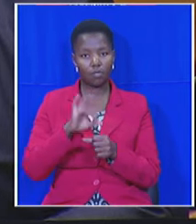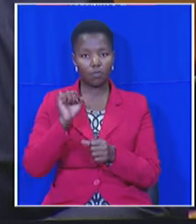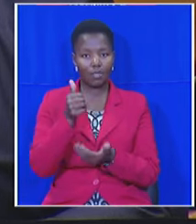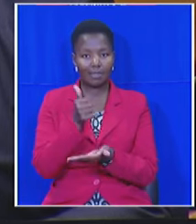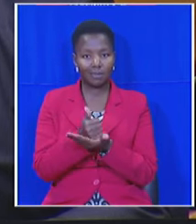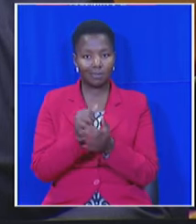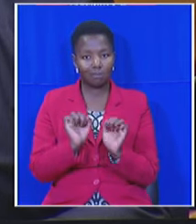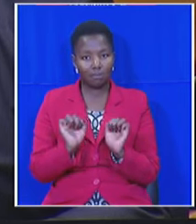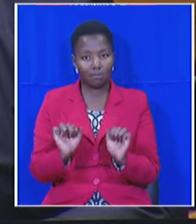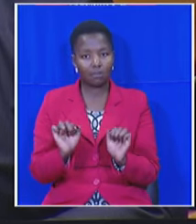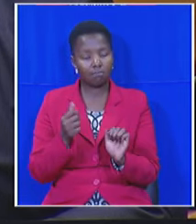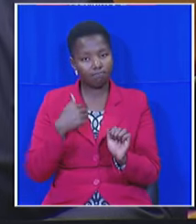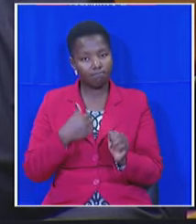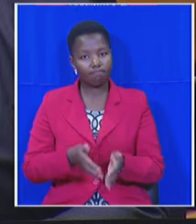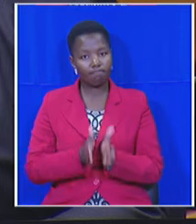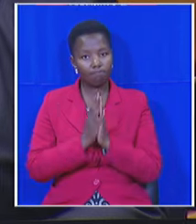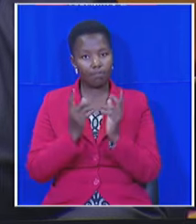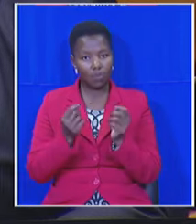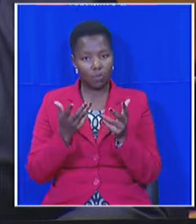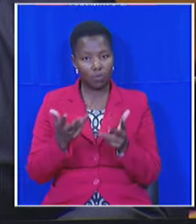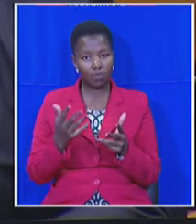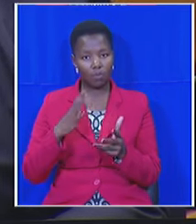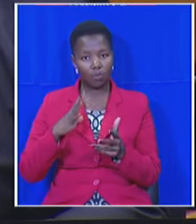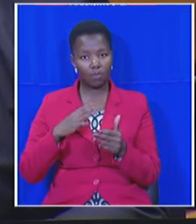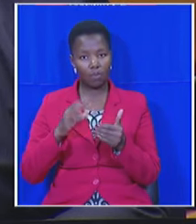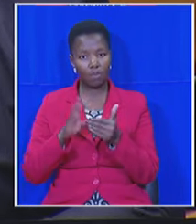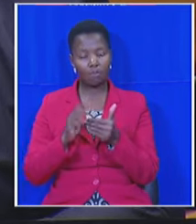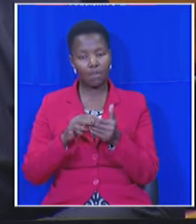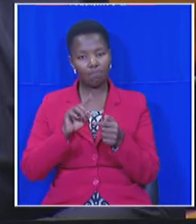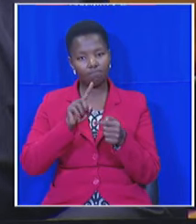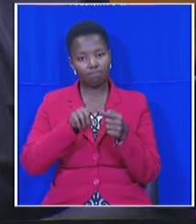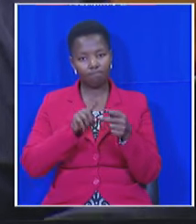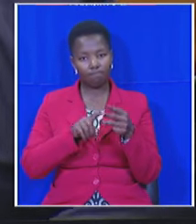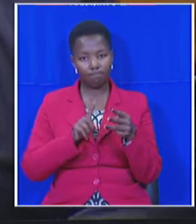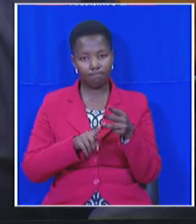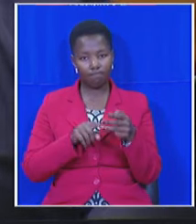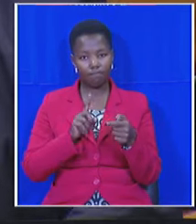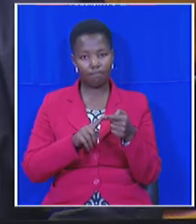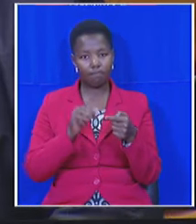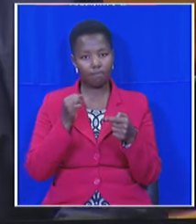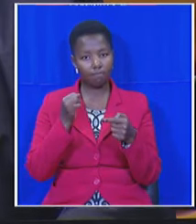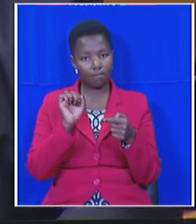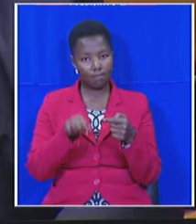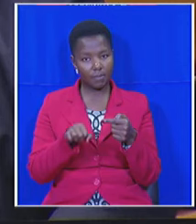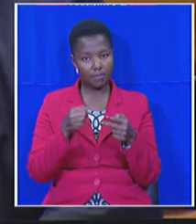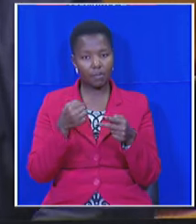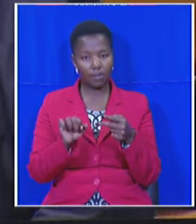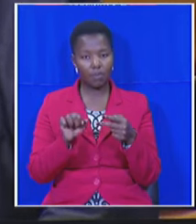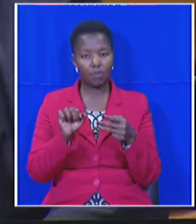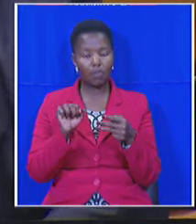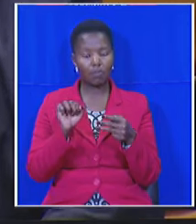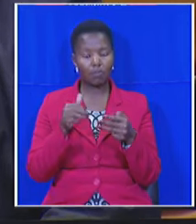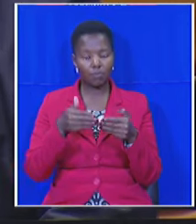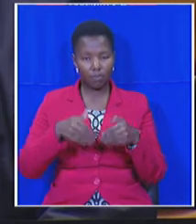seats. When requested to do so, members must simply indicate their vote by pressing the appropriate button below the yes, no,